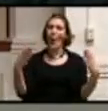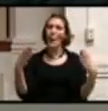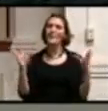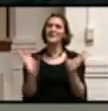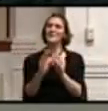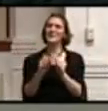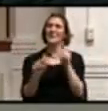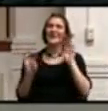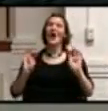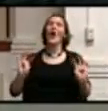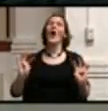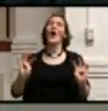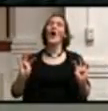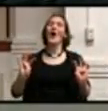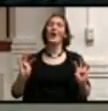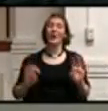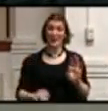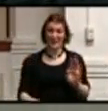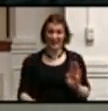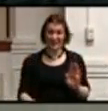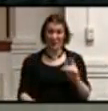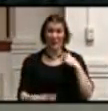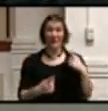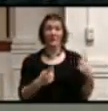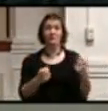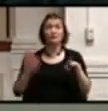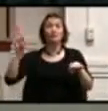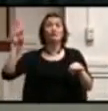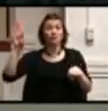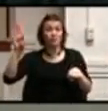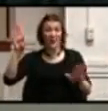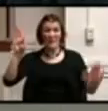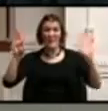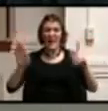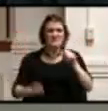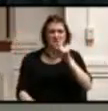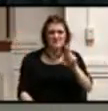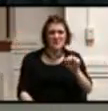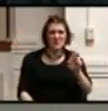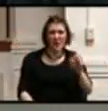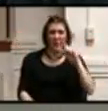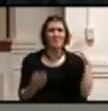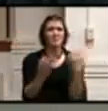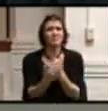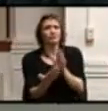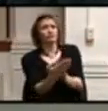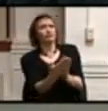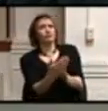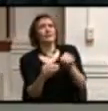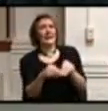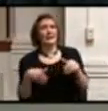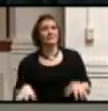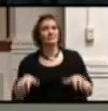this. We've not sworn in our new officers in this way in the past, and I think it's a really good thing. Thank you,